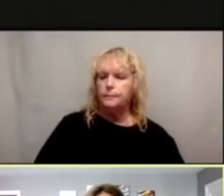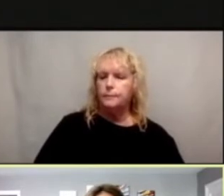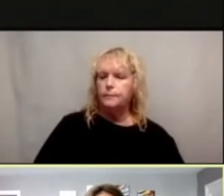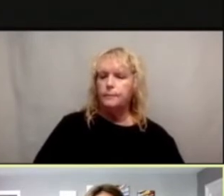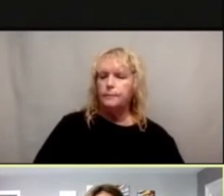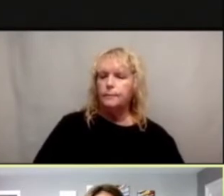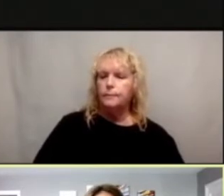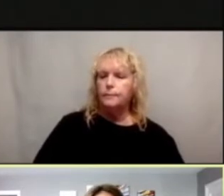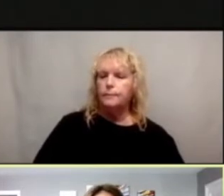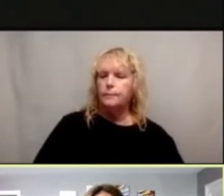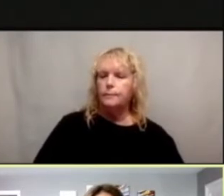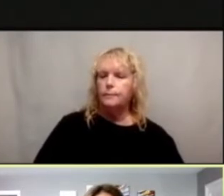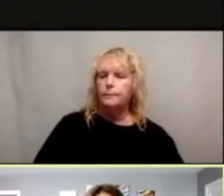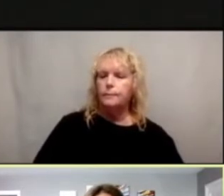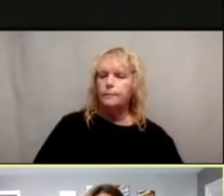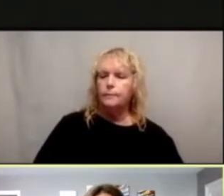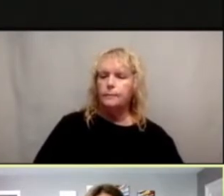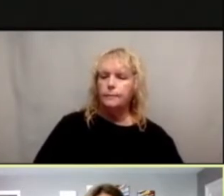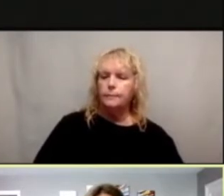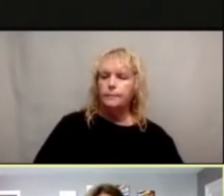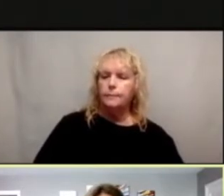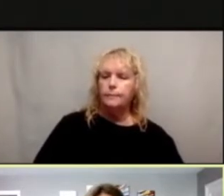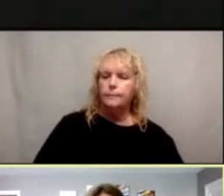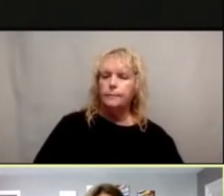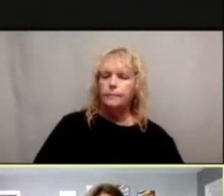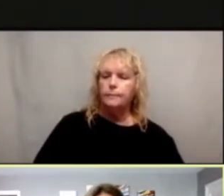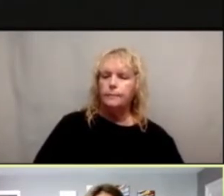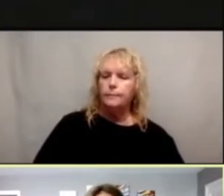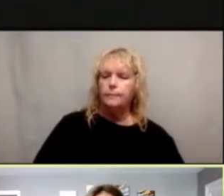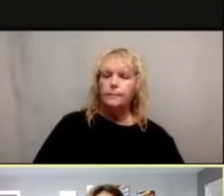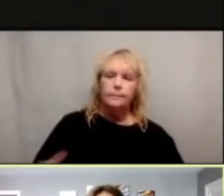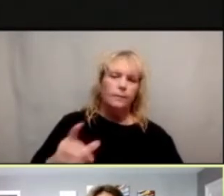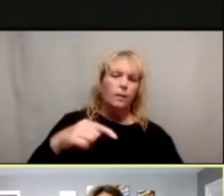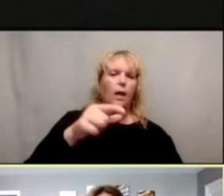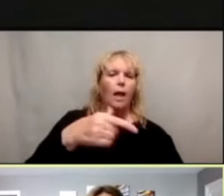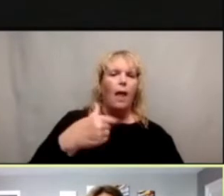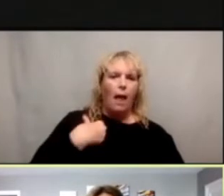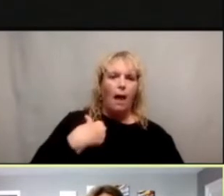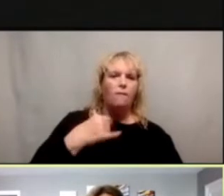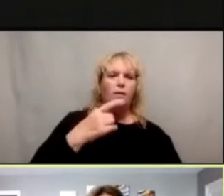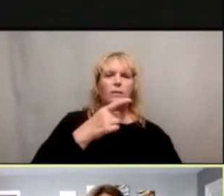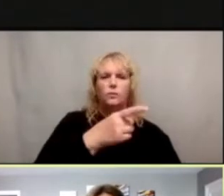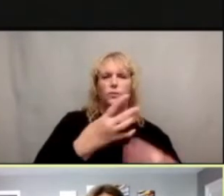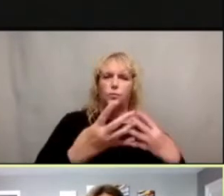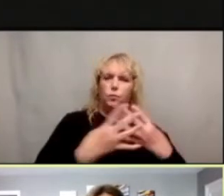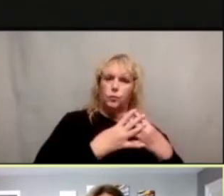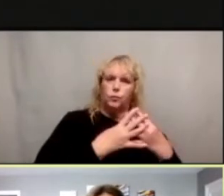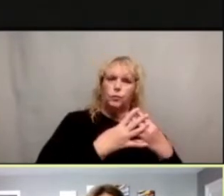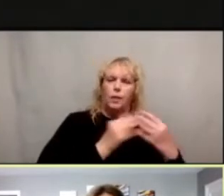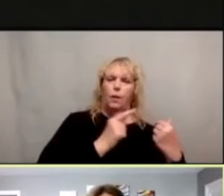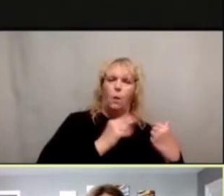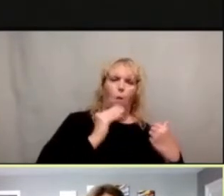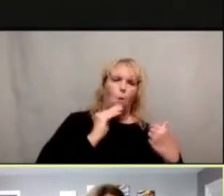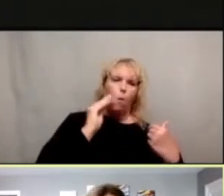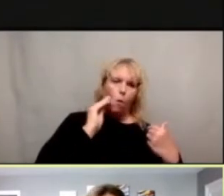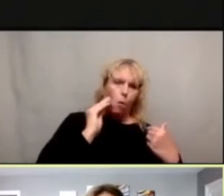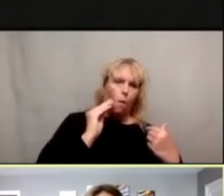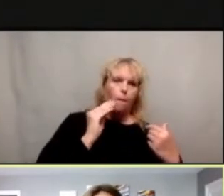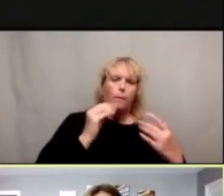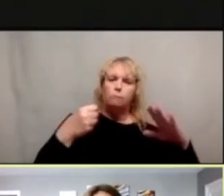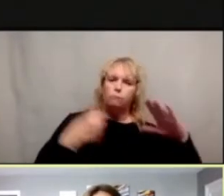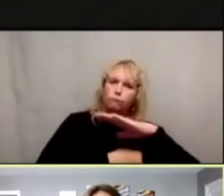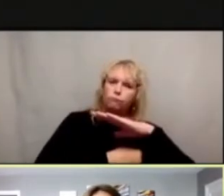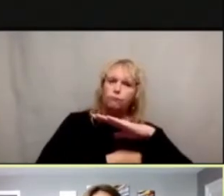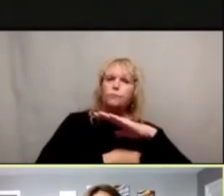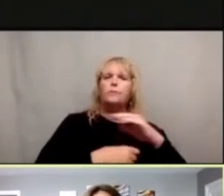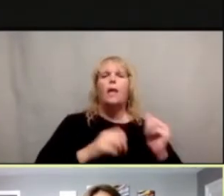So there's also quarantines and social isolation, right? We're hopefully coming out of the pandemic and beginning to see